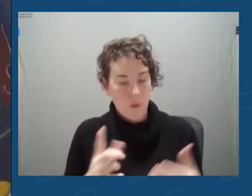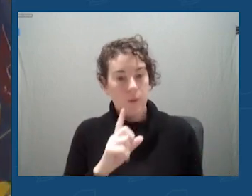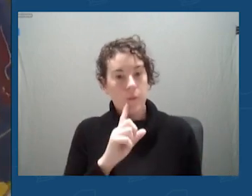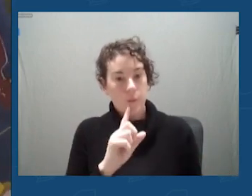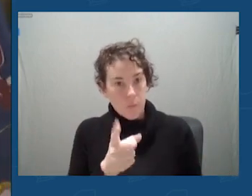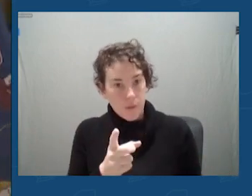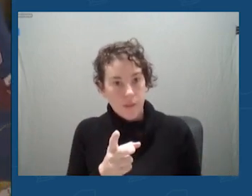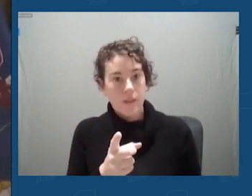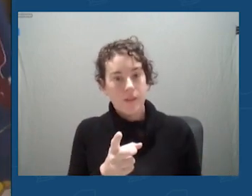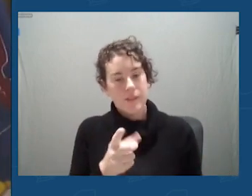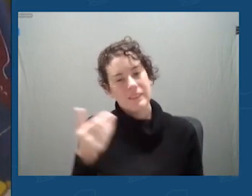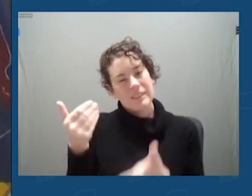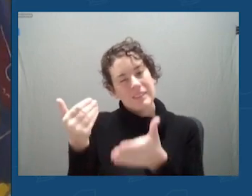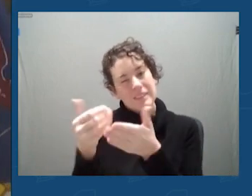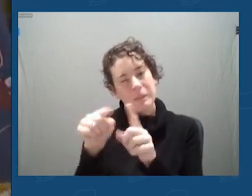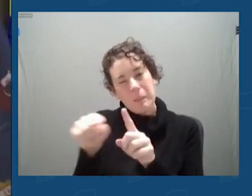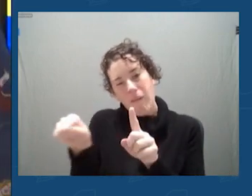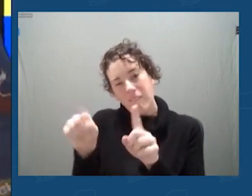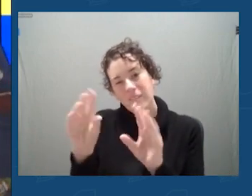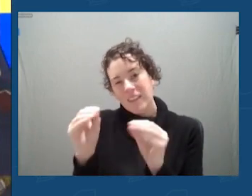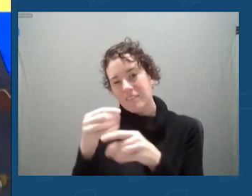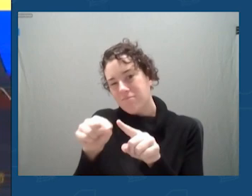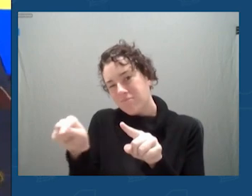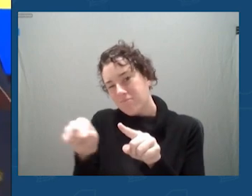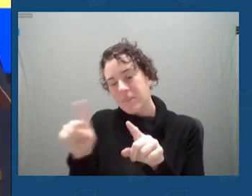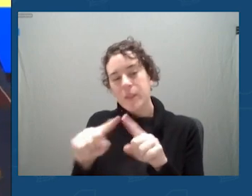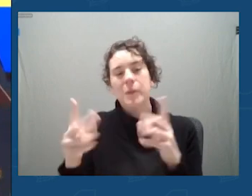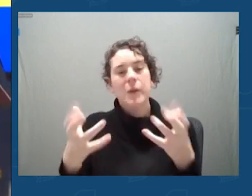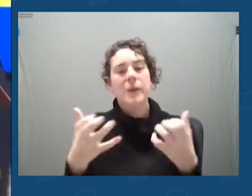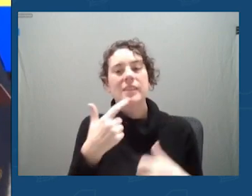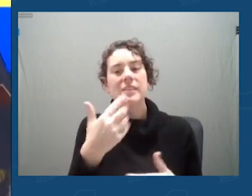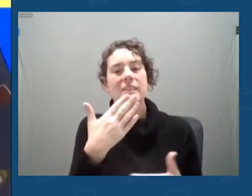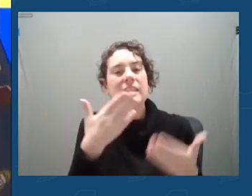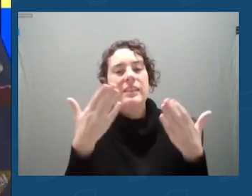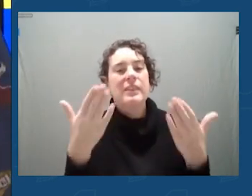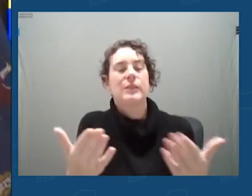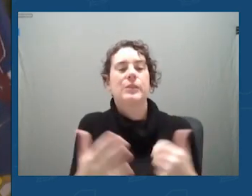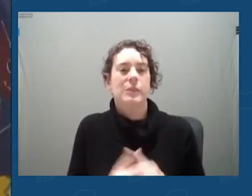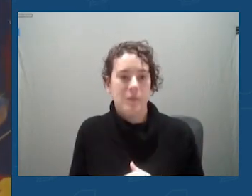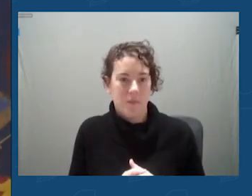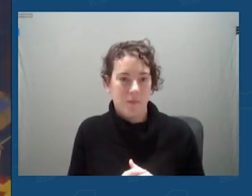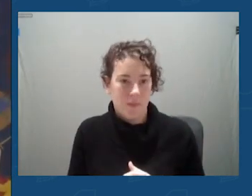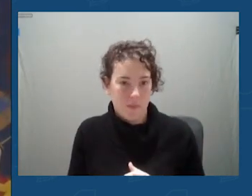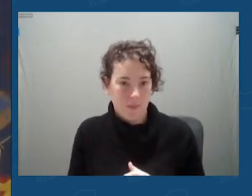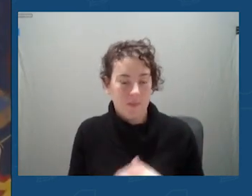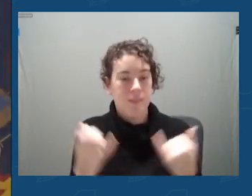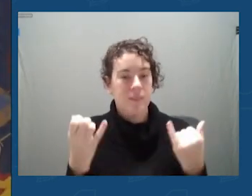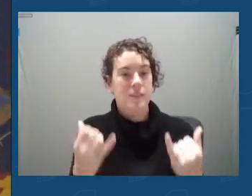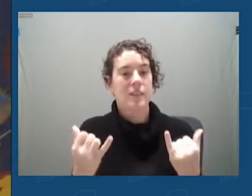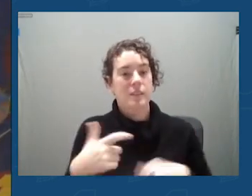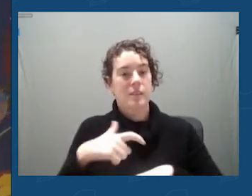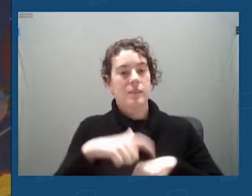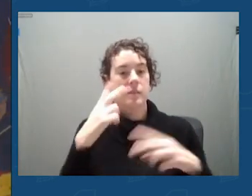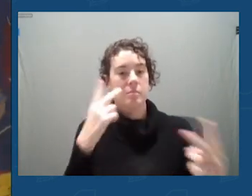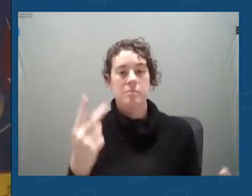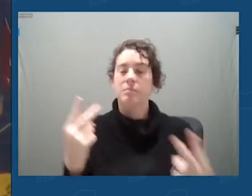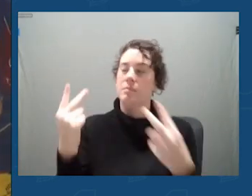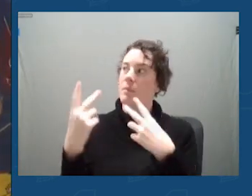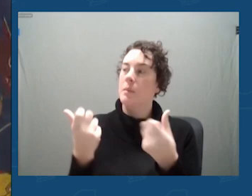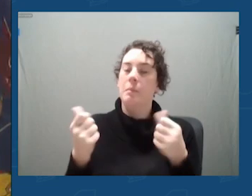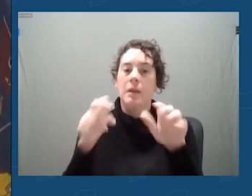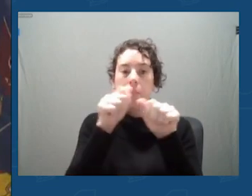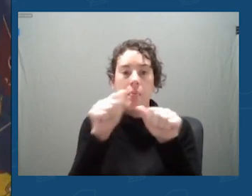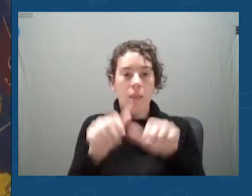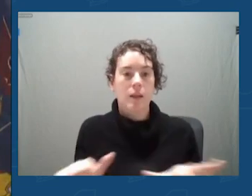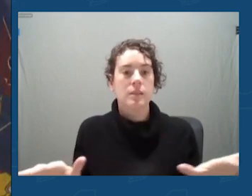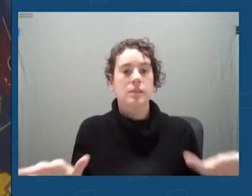from my office. But I'm here to say thank you. This is a season we reflect back on many of our blessings. And we are